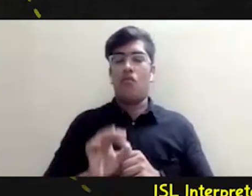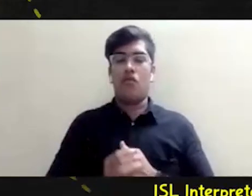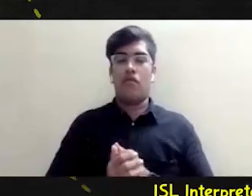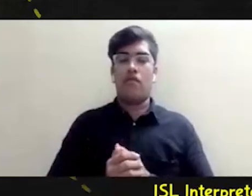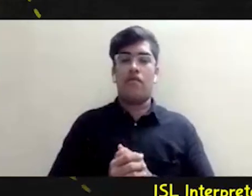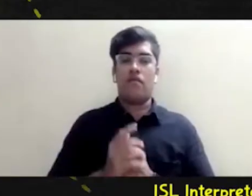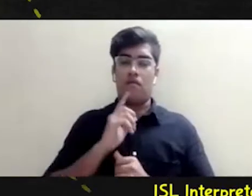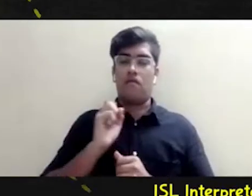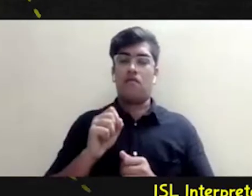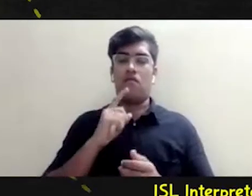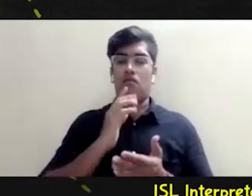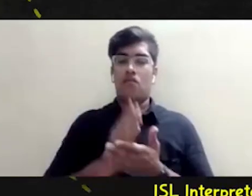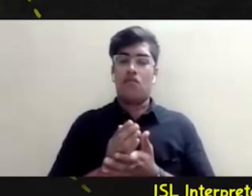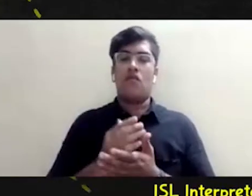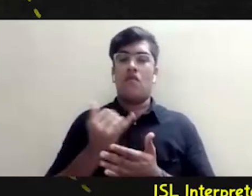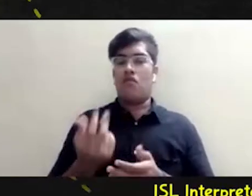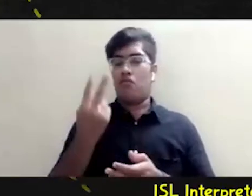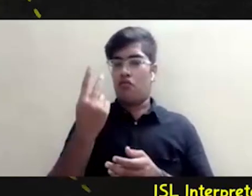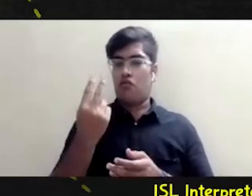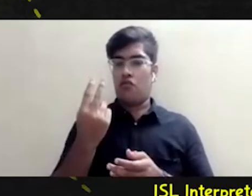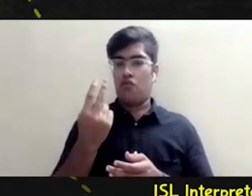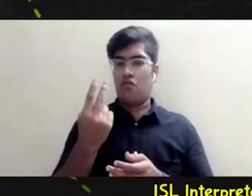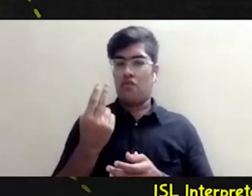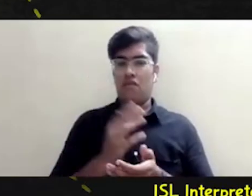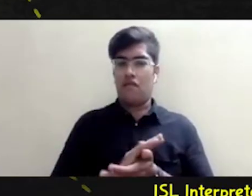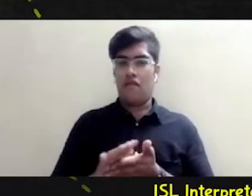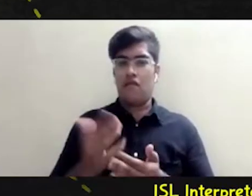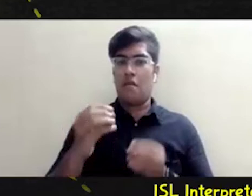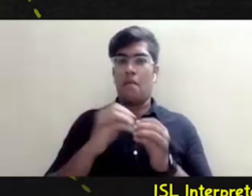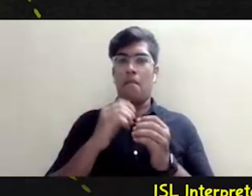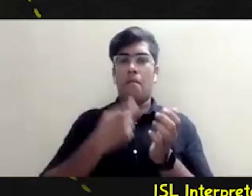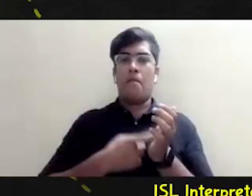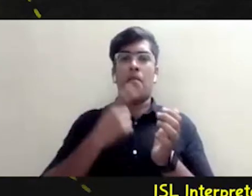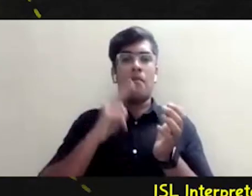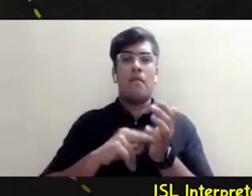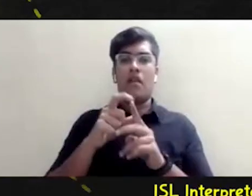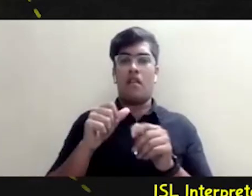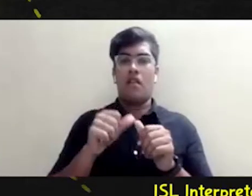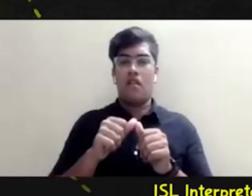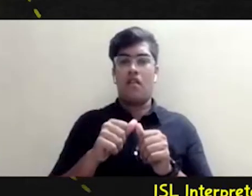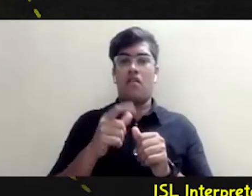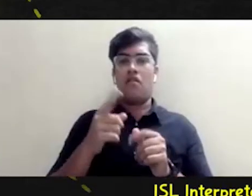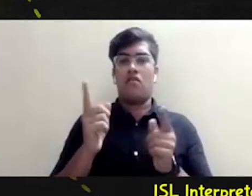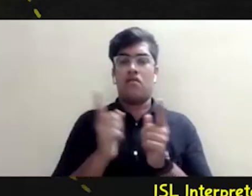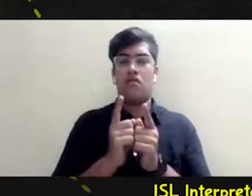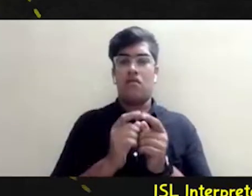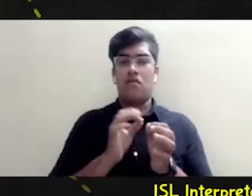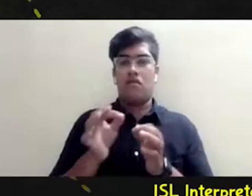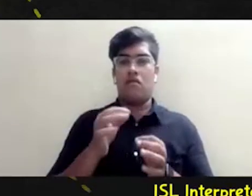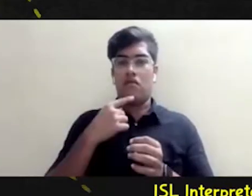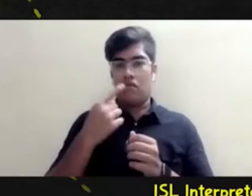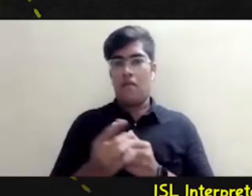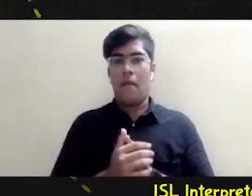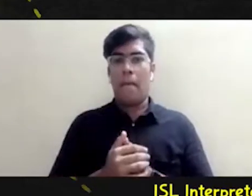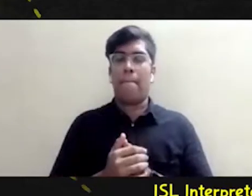Yeah. Okay. So we have 2 minutes, 30 seconds. Brinda, you have. I am taking a slightly